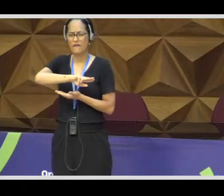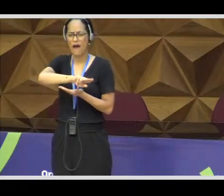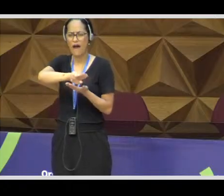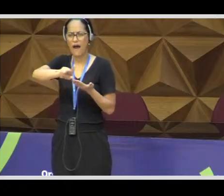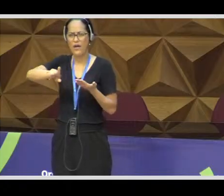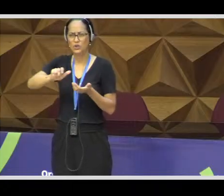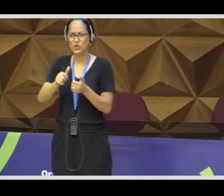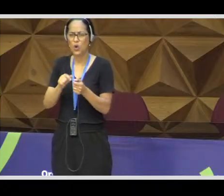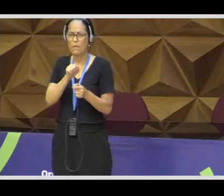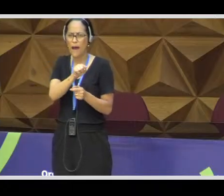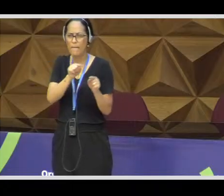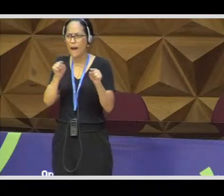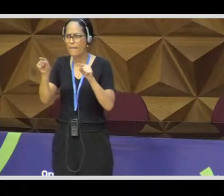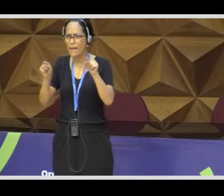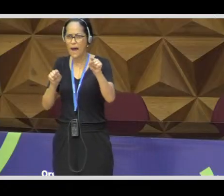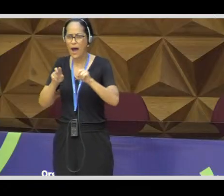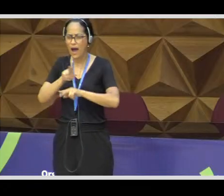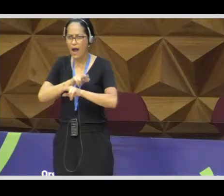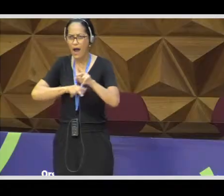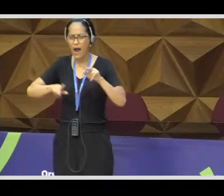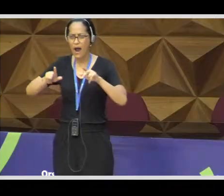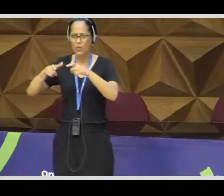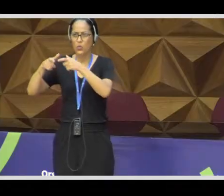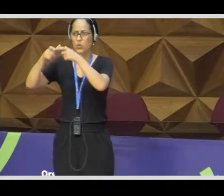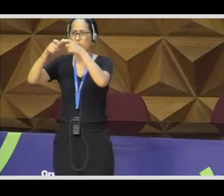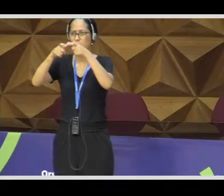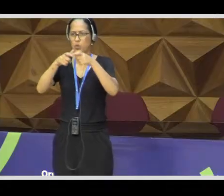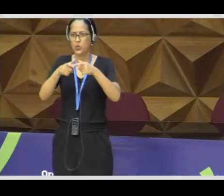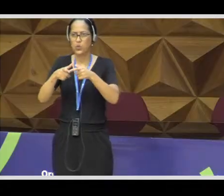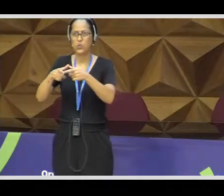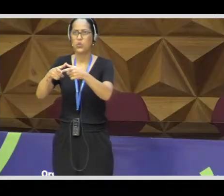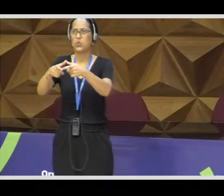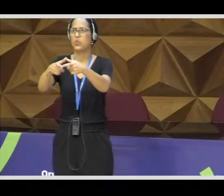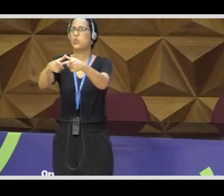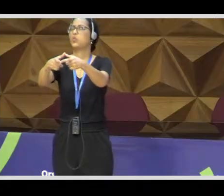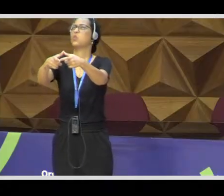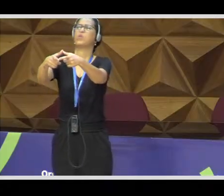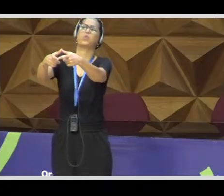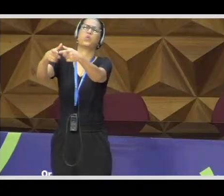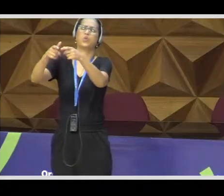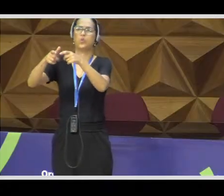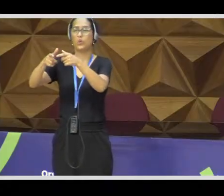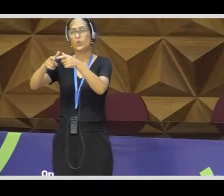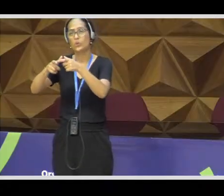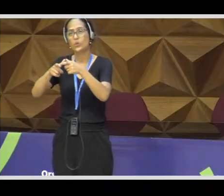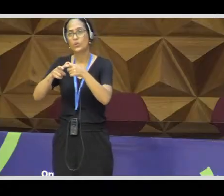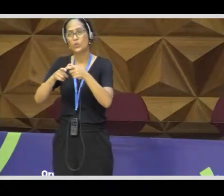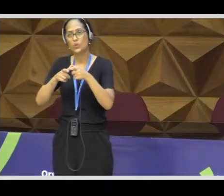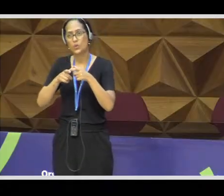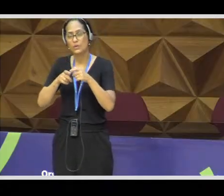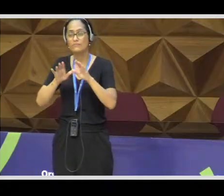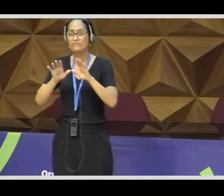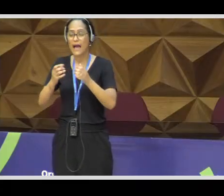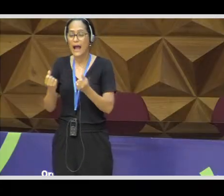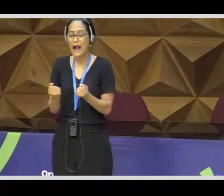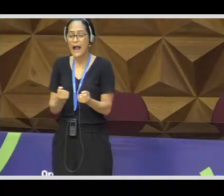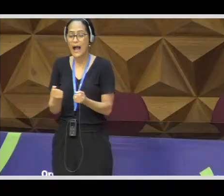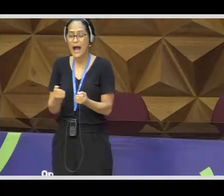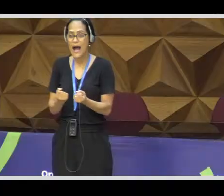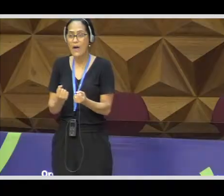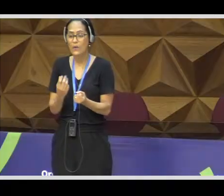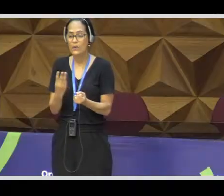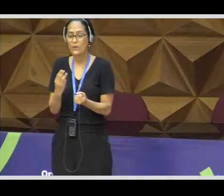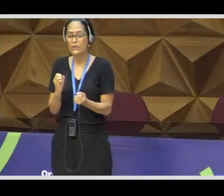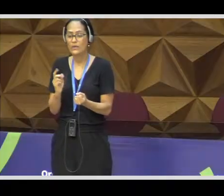spaceship speeds up, it slows down. All the time your car was driving along at 30 kilometers, it was just driving along at the same speed. But